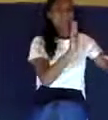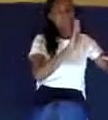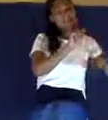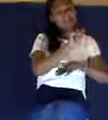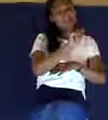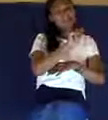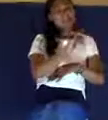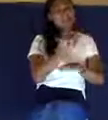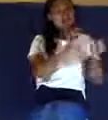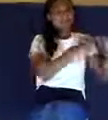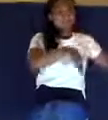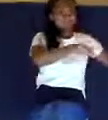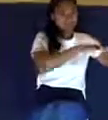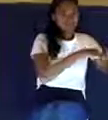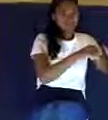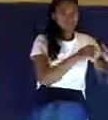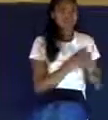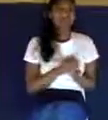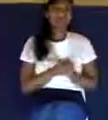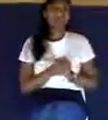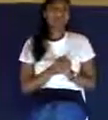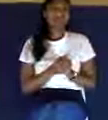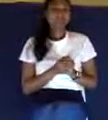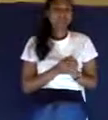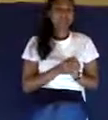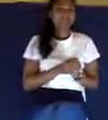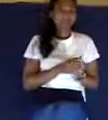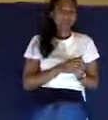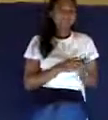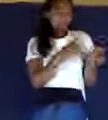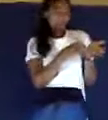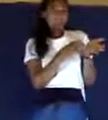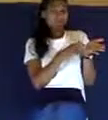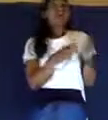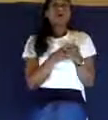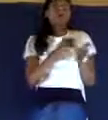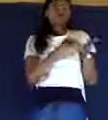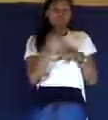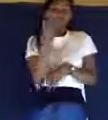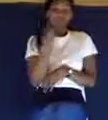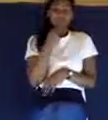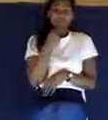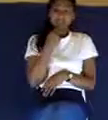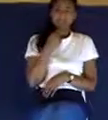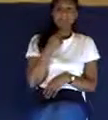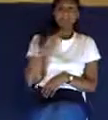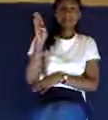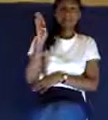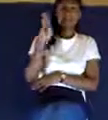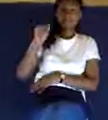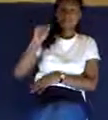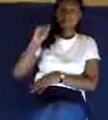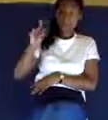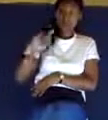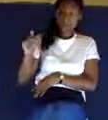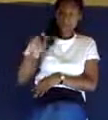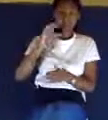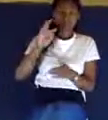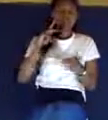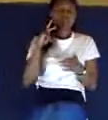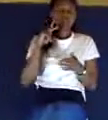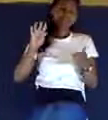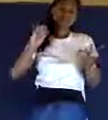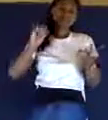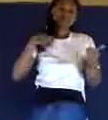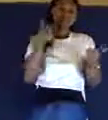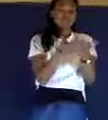And look at his responses. And behold, Boaz came from Bethlehem, verse 4, came to the reapers, said, "The Lord be with you." And they